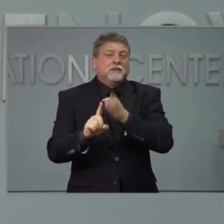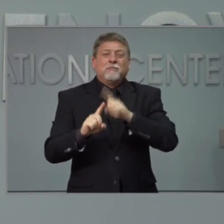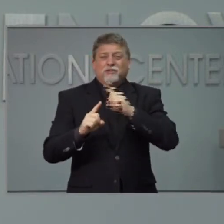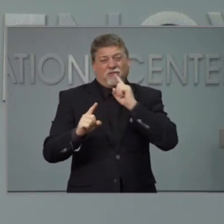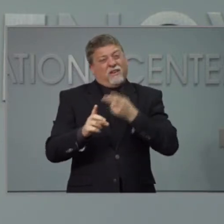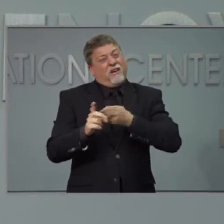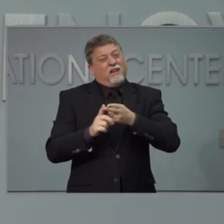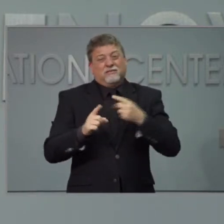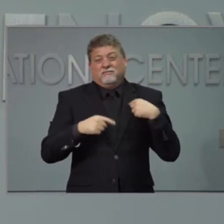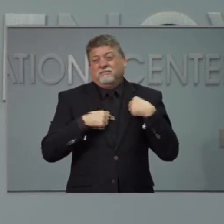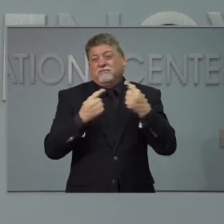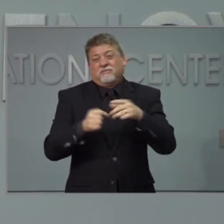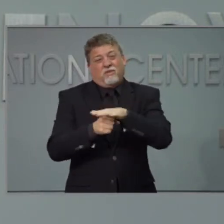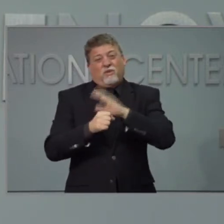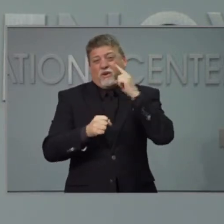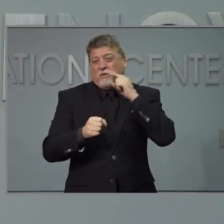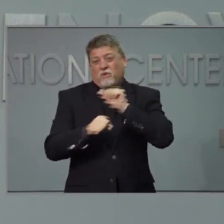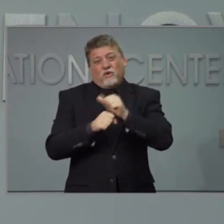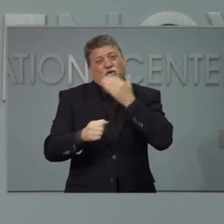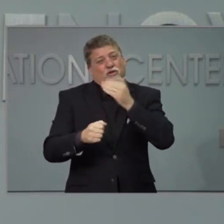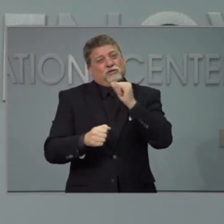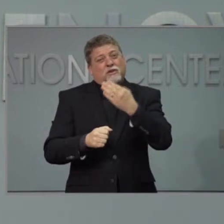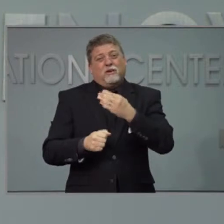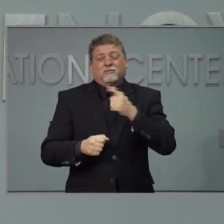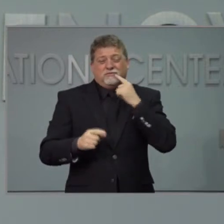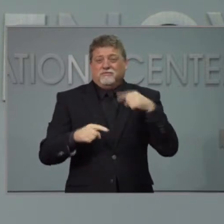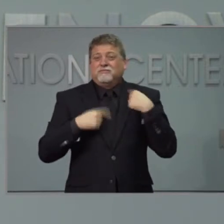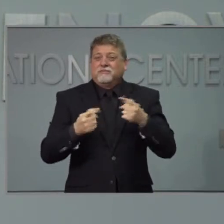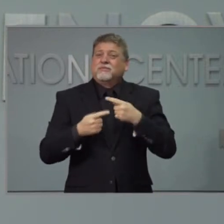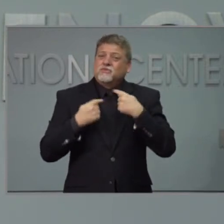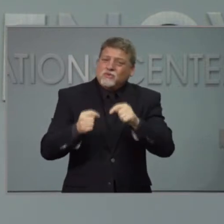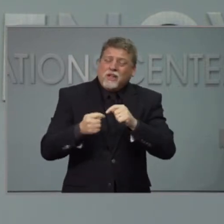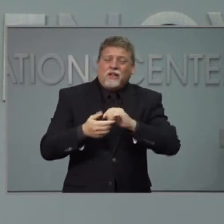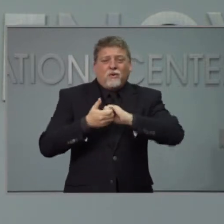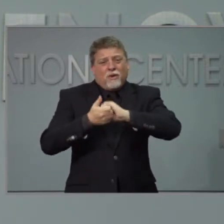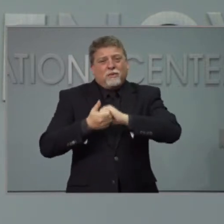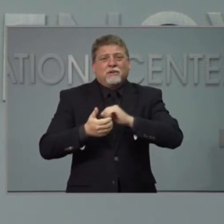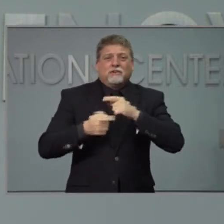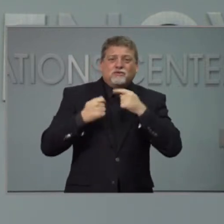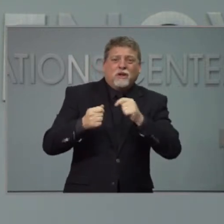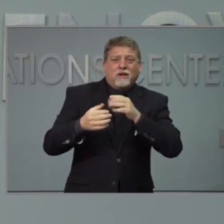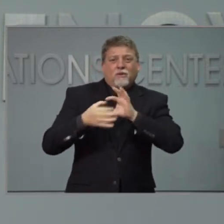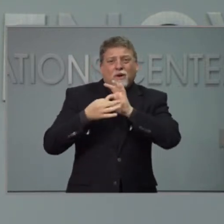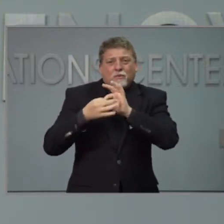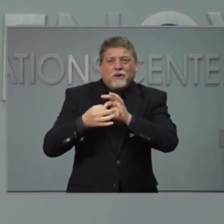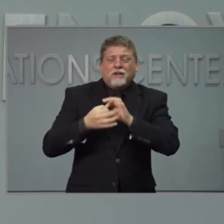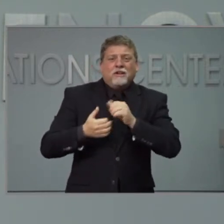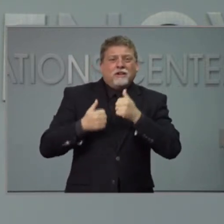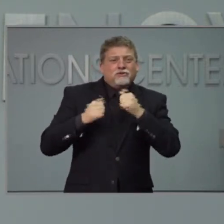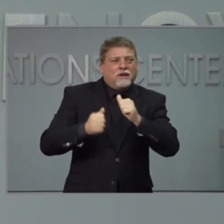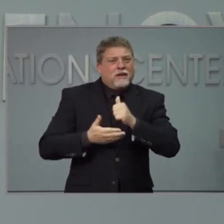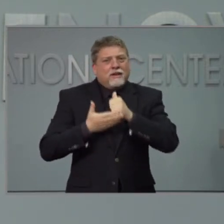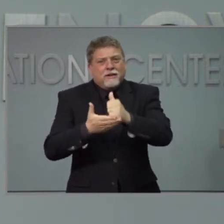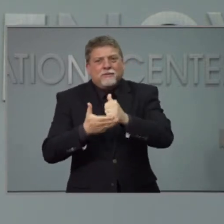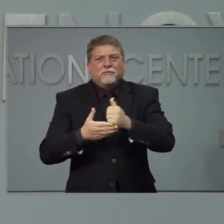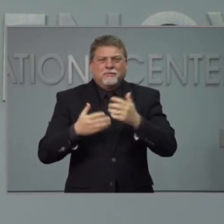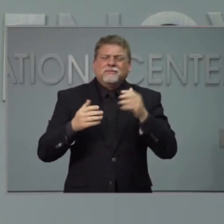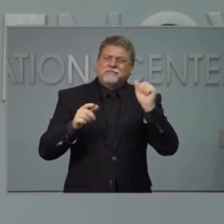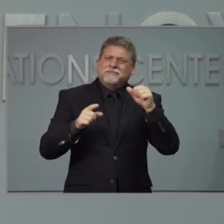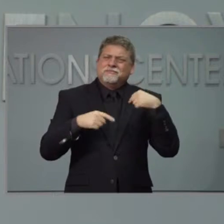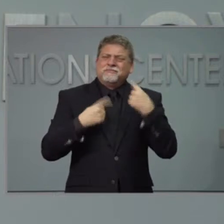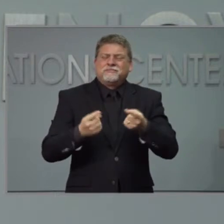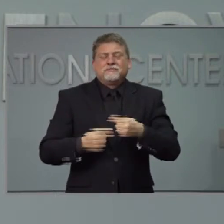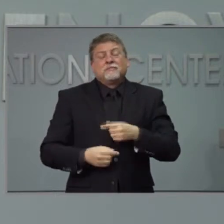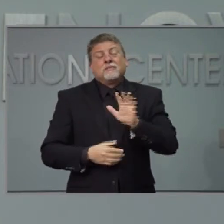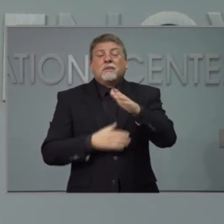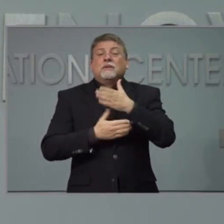day to slow the spread of this virus and fight back. I also, there are a number of